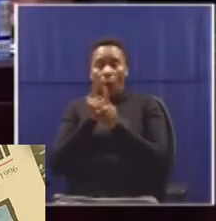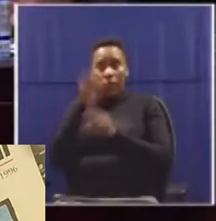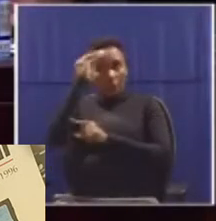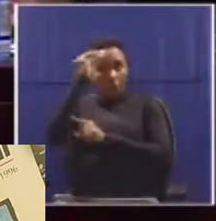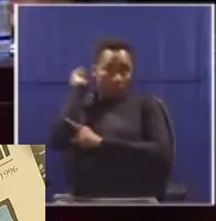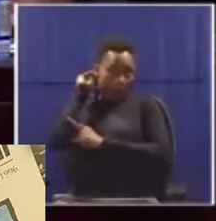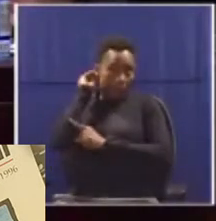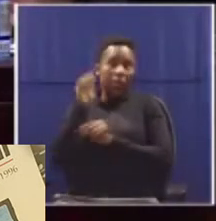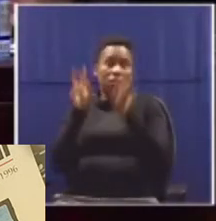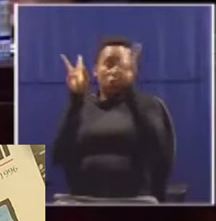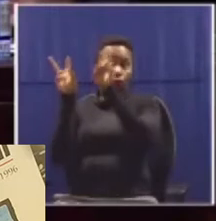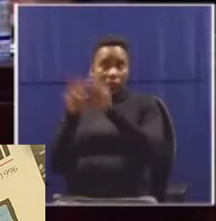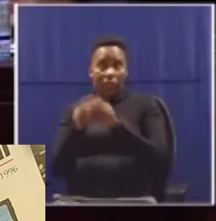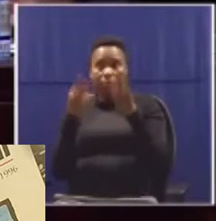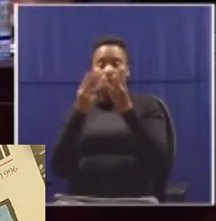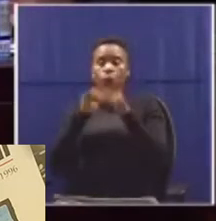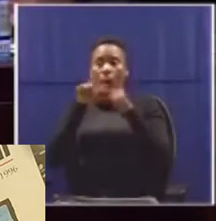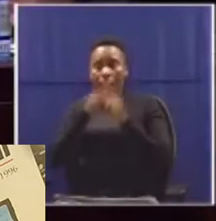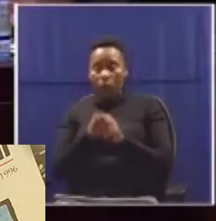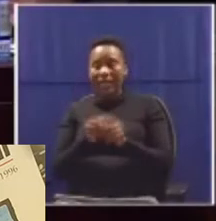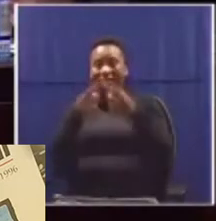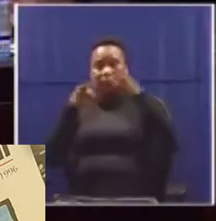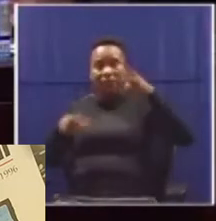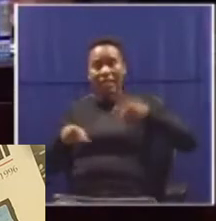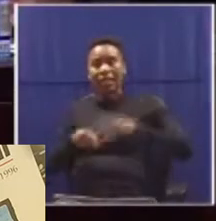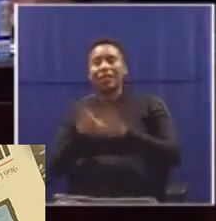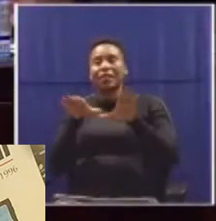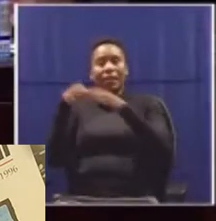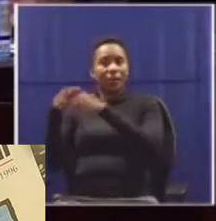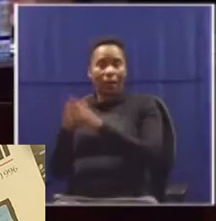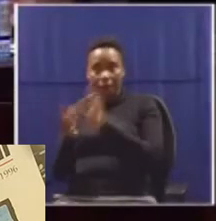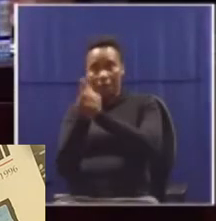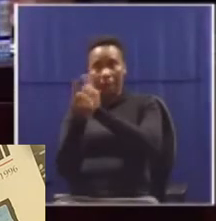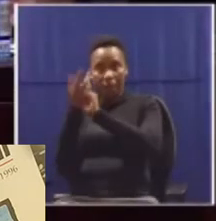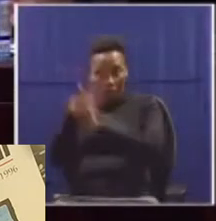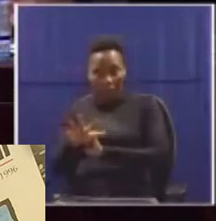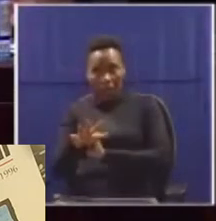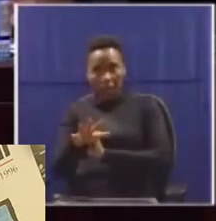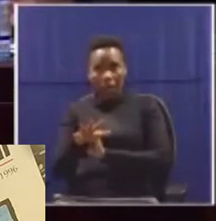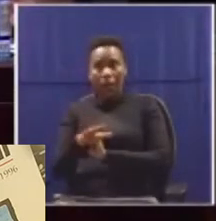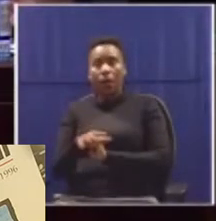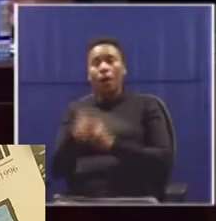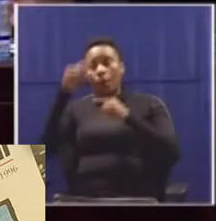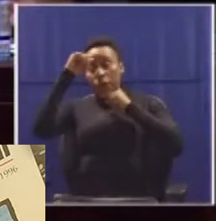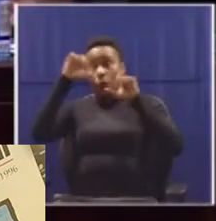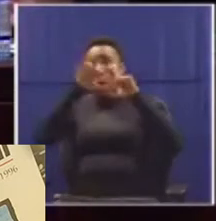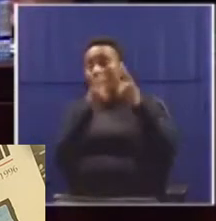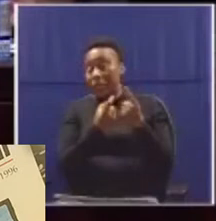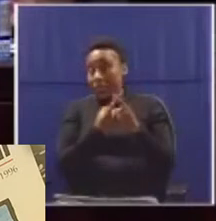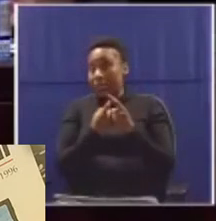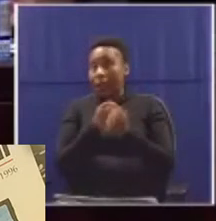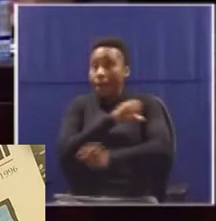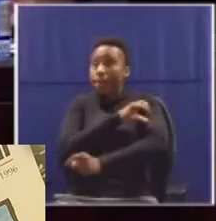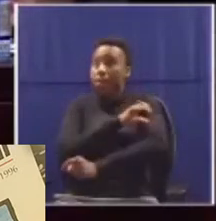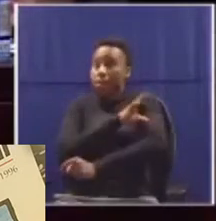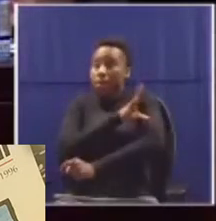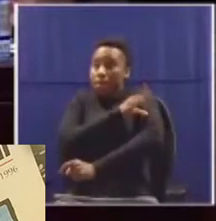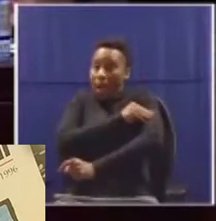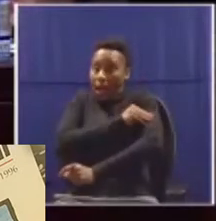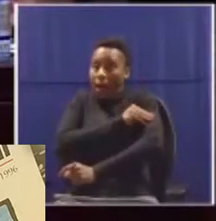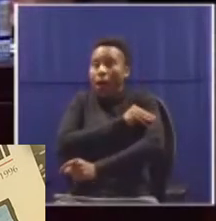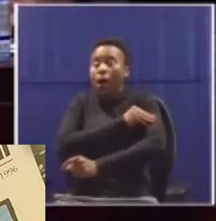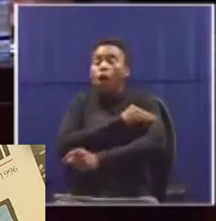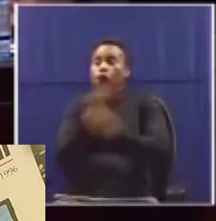which different sectors face why the portfolio committee is not empowered to take up the app